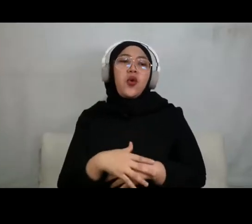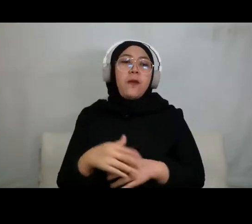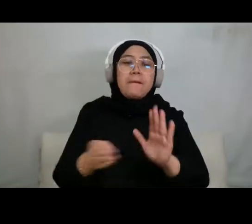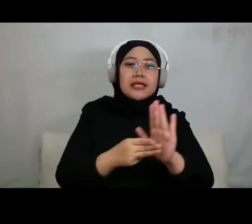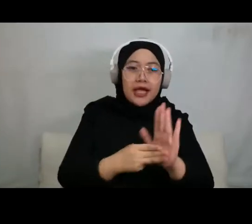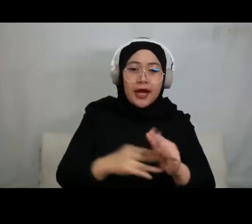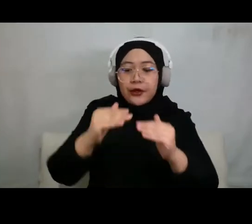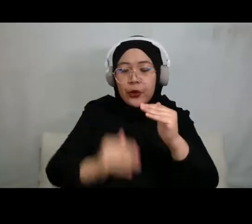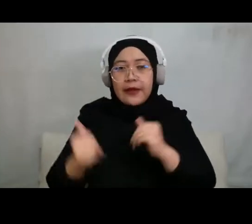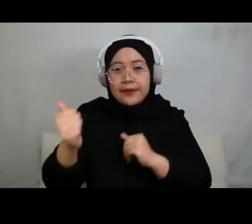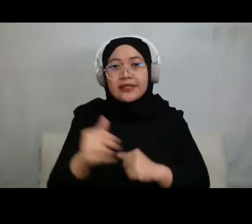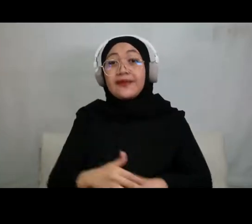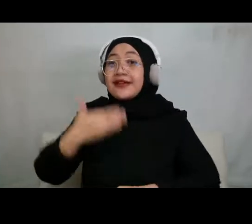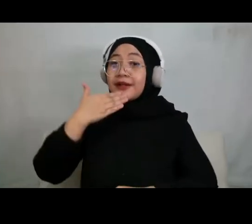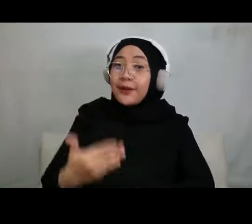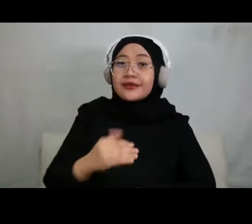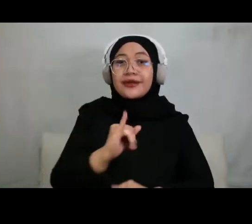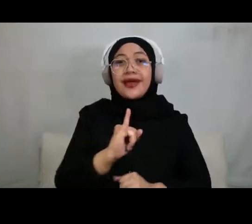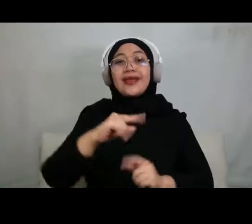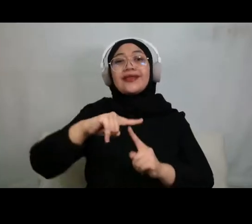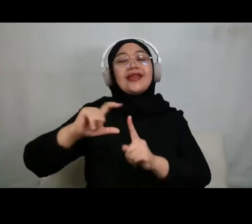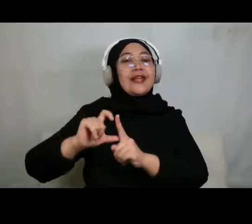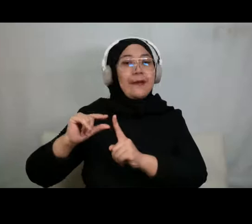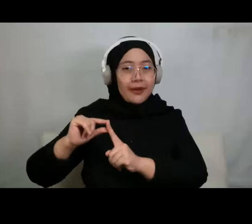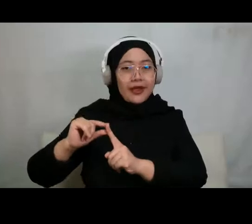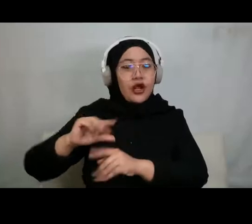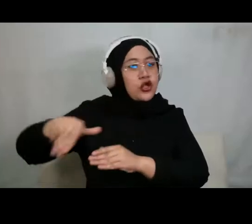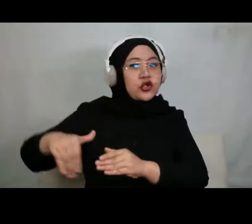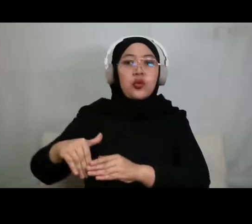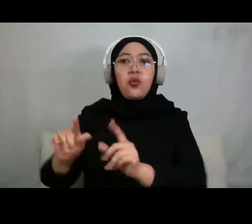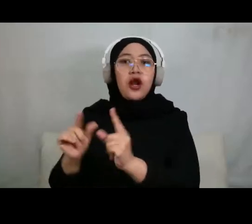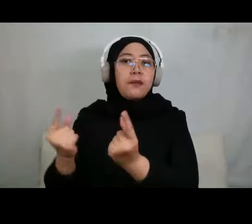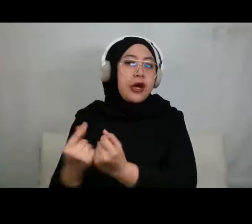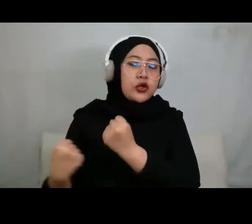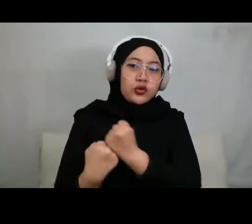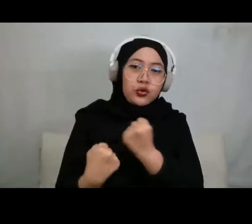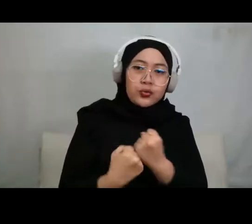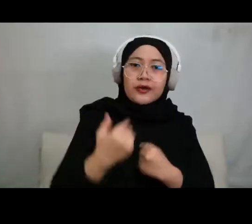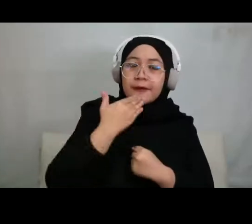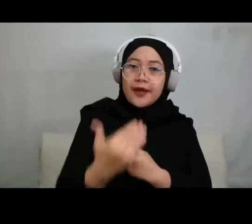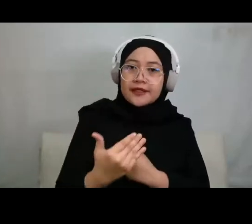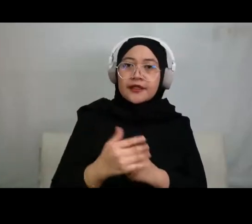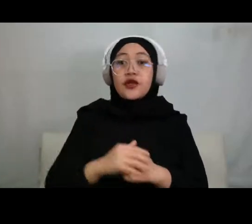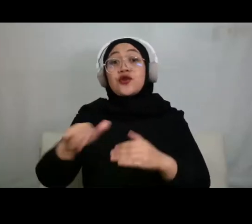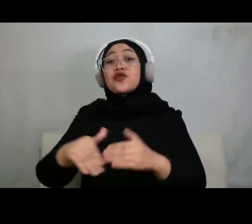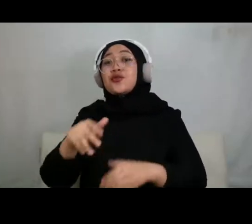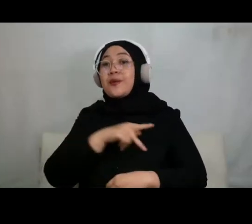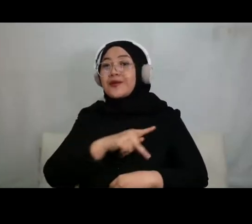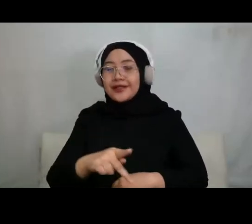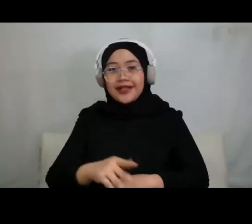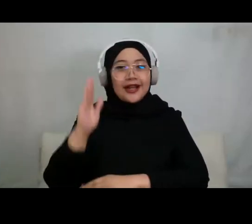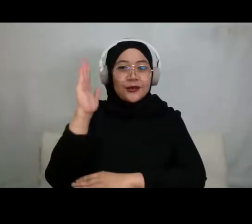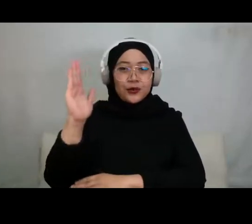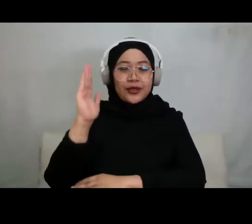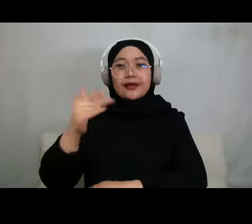all of the supporting organizations, as well as the audience and also the speakers that have been involved